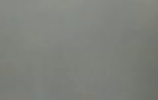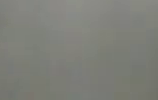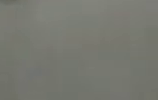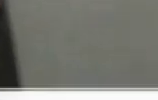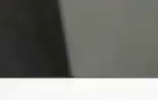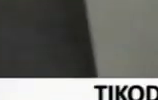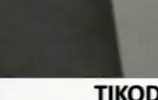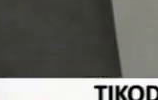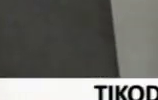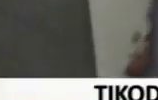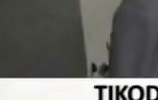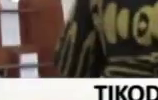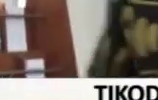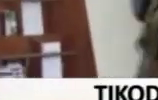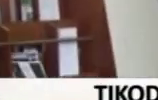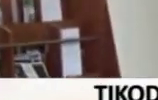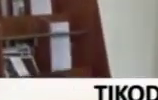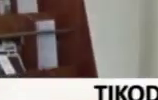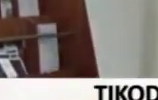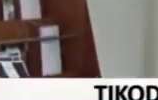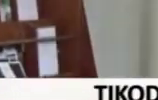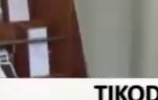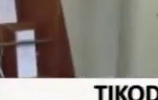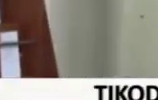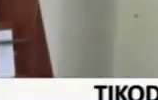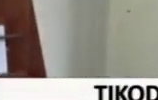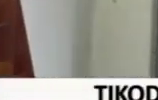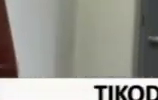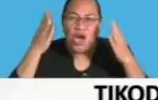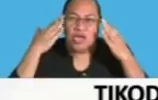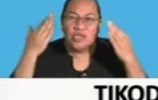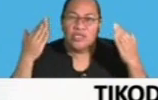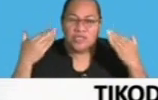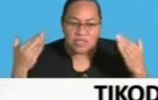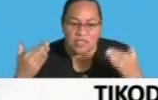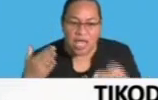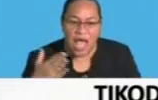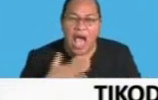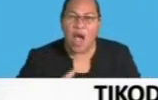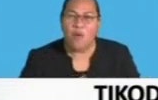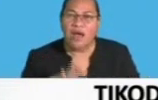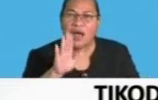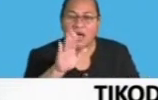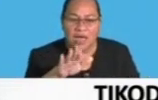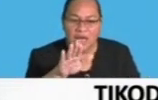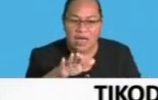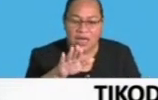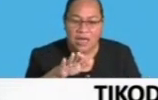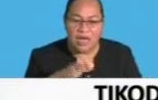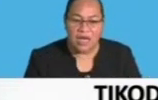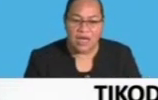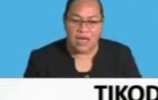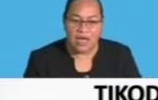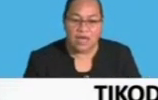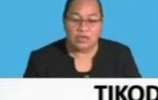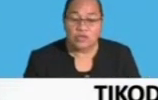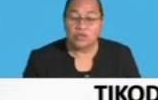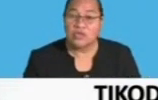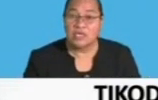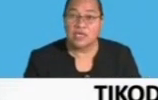know. Moments later, Tikondondua standing up to lay assault claims. Bring you to the attention of the